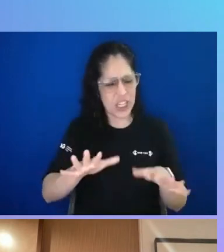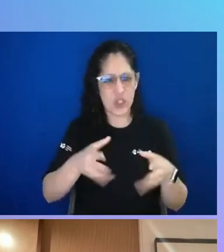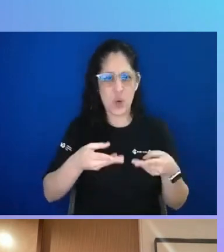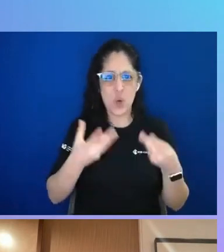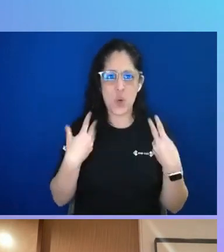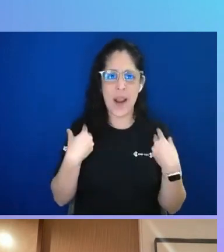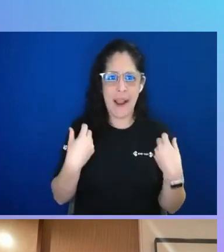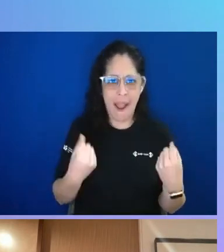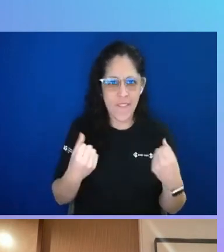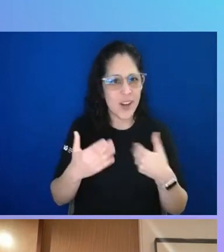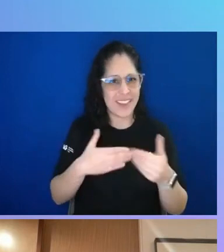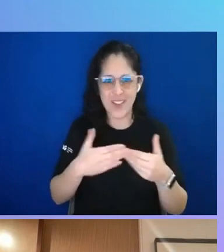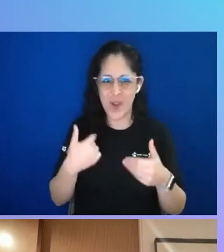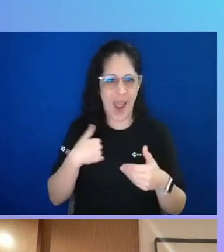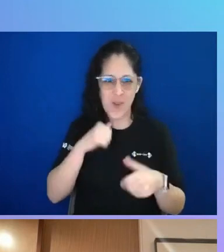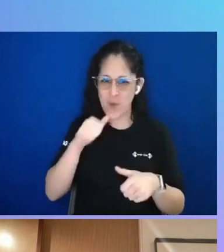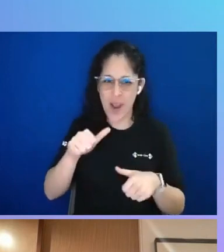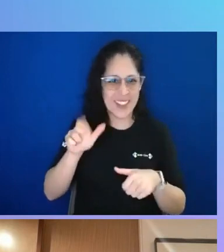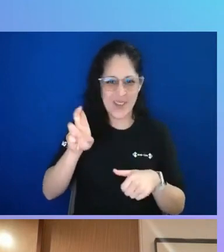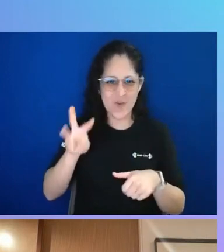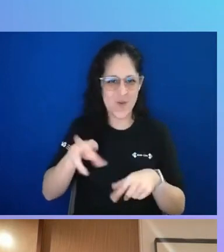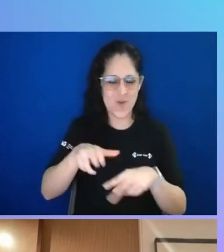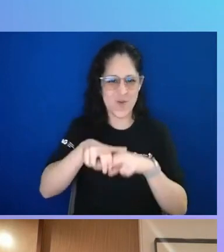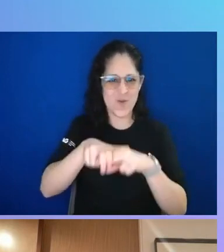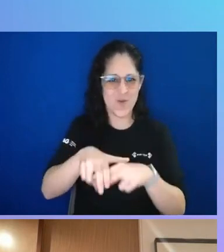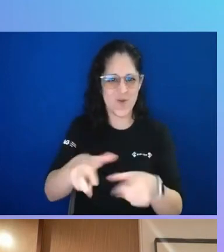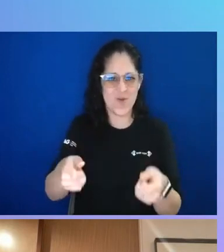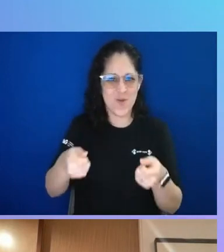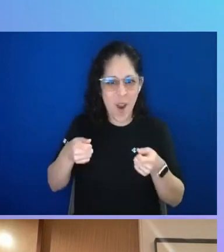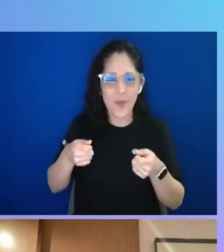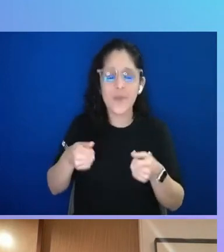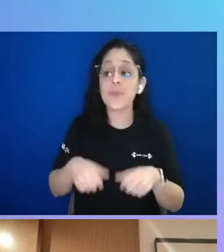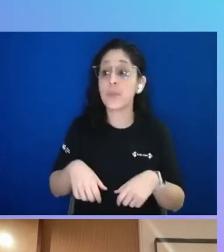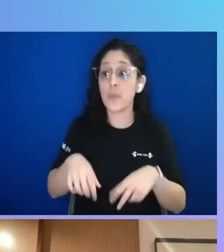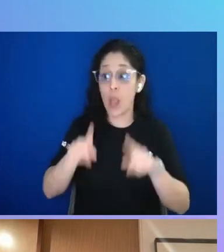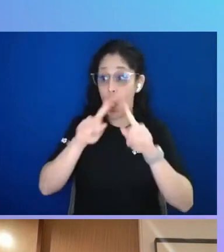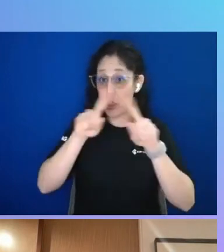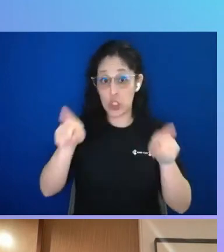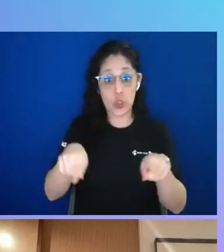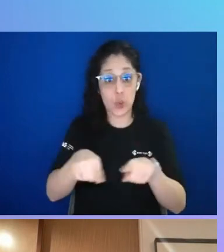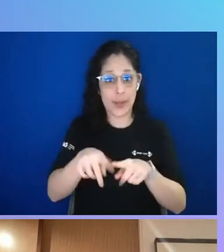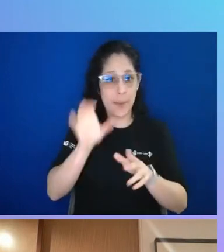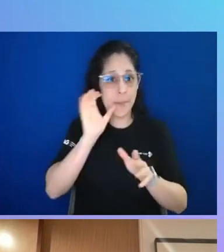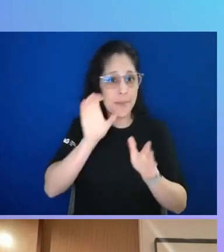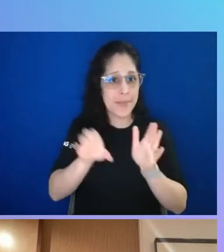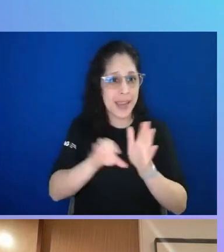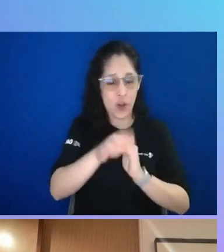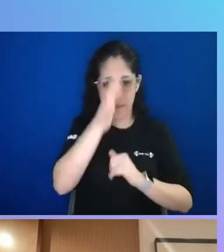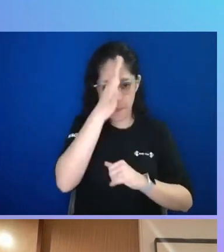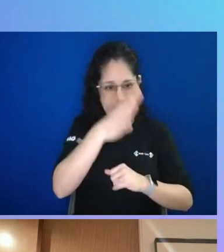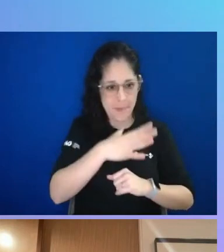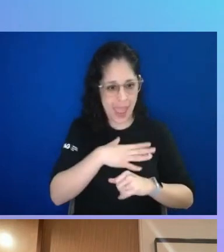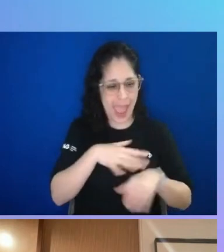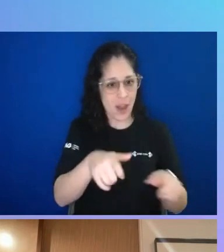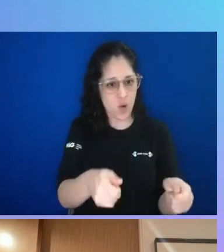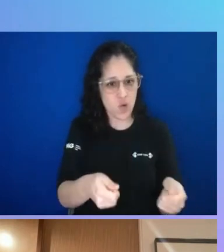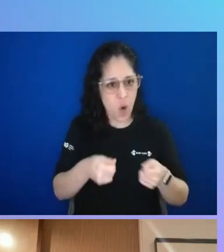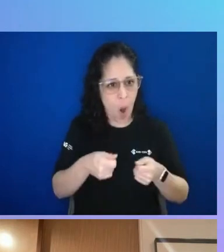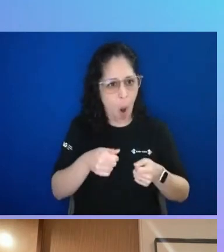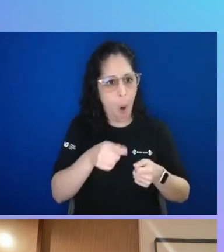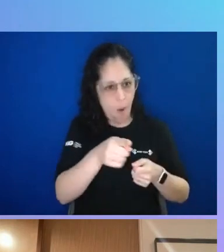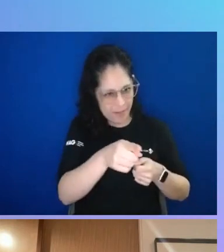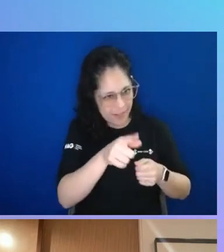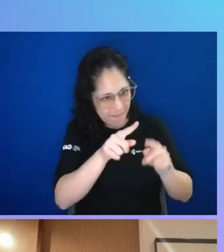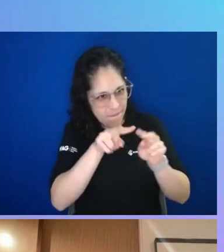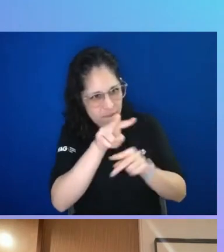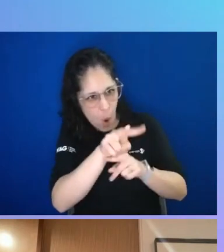And then on the screen, there is an overhead view of a man rowing, and he is focused on the Peloton tablet during the catch. And there is also